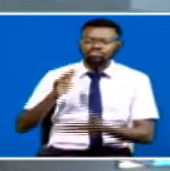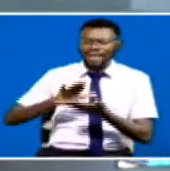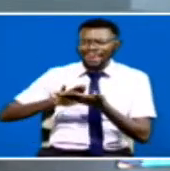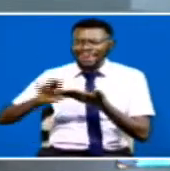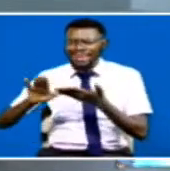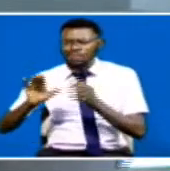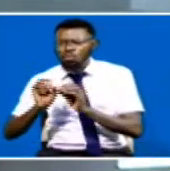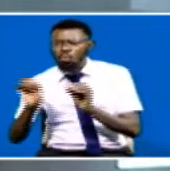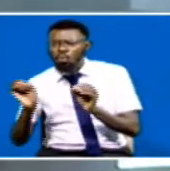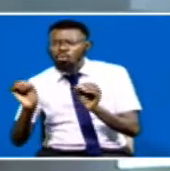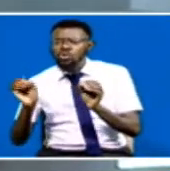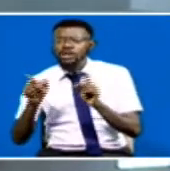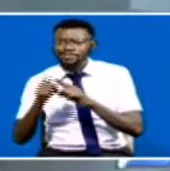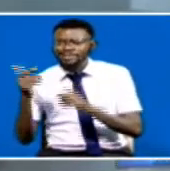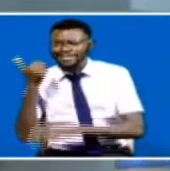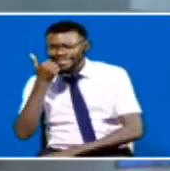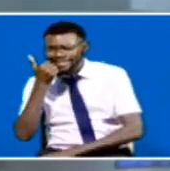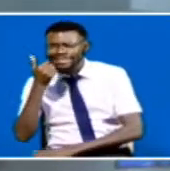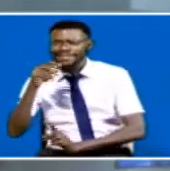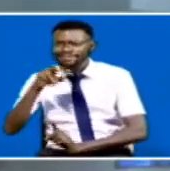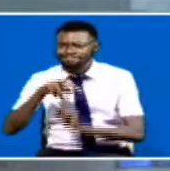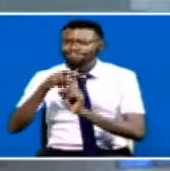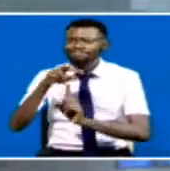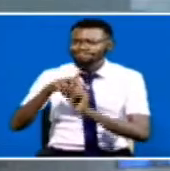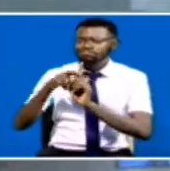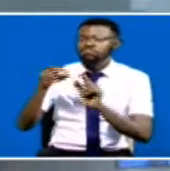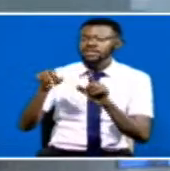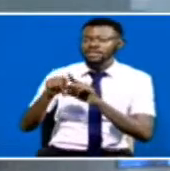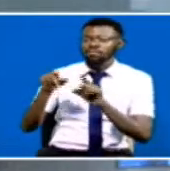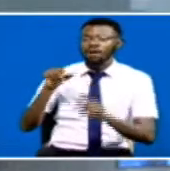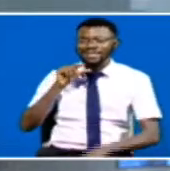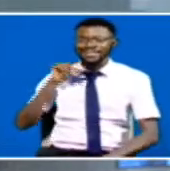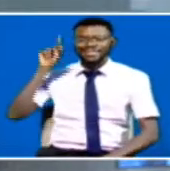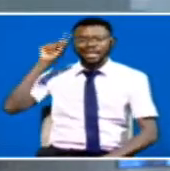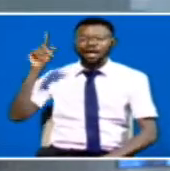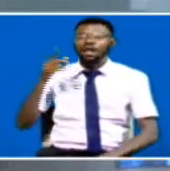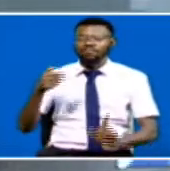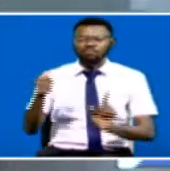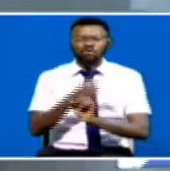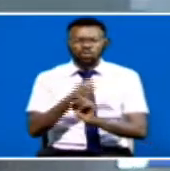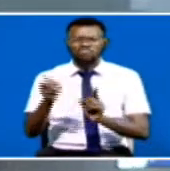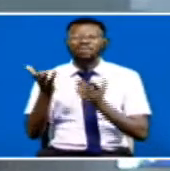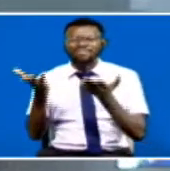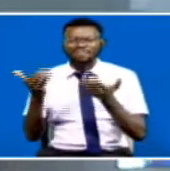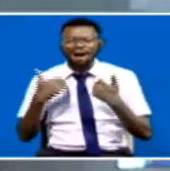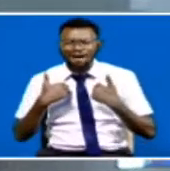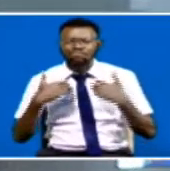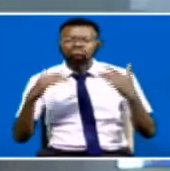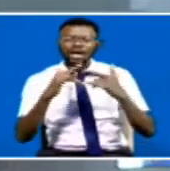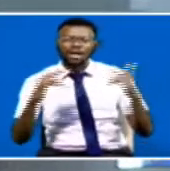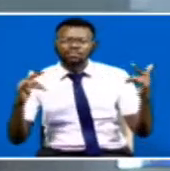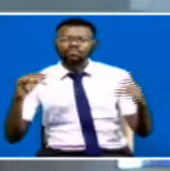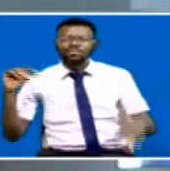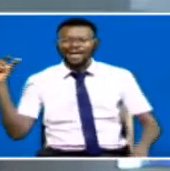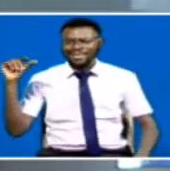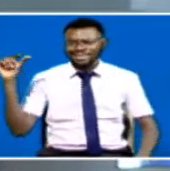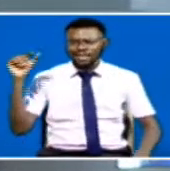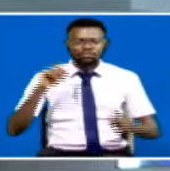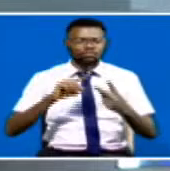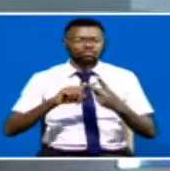health-related diseases, and gender-based violence in overcrowded IDP camps. In the counties of Garissa and Tana